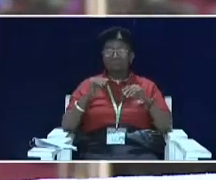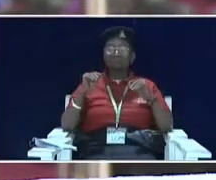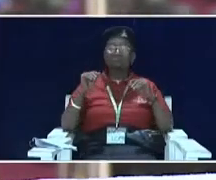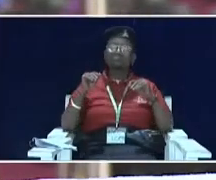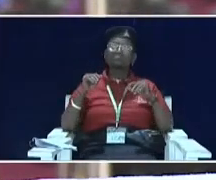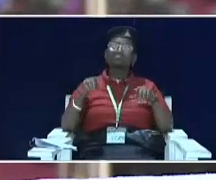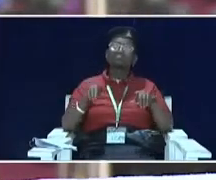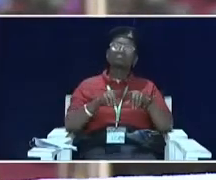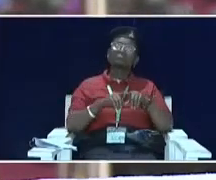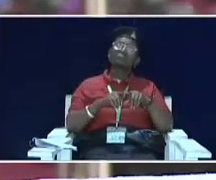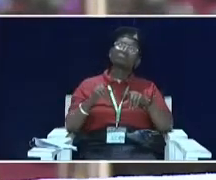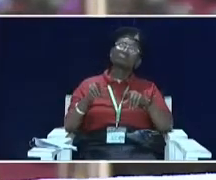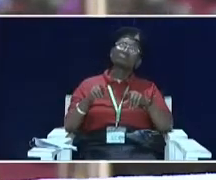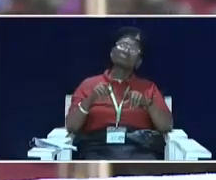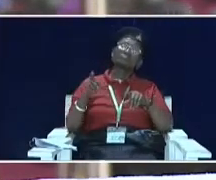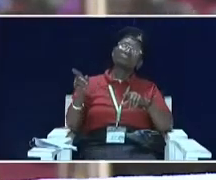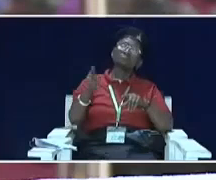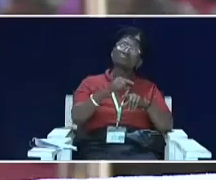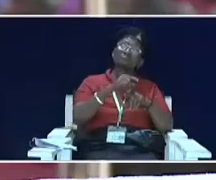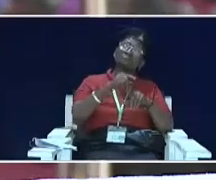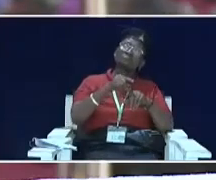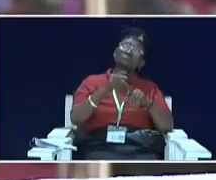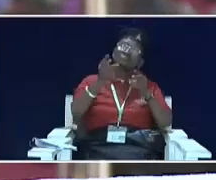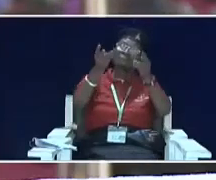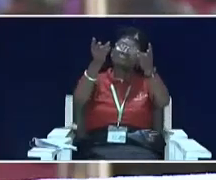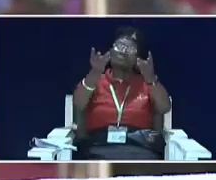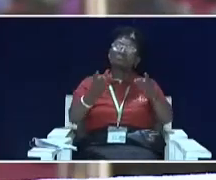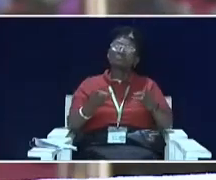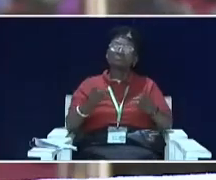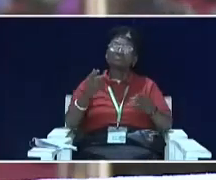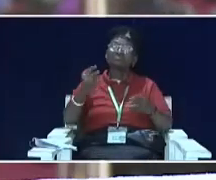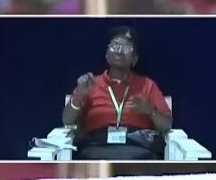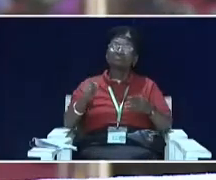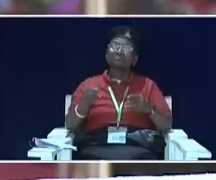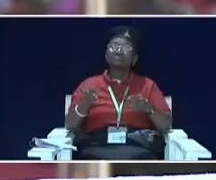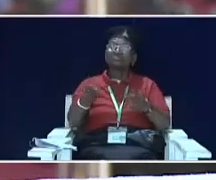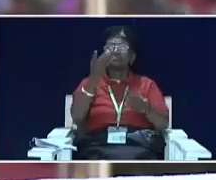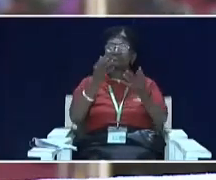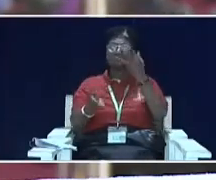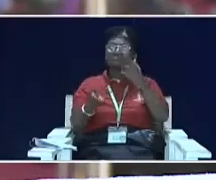So you want the fire of God to fall on you tonight?